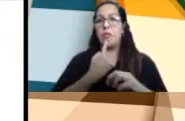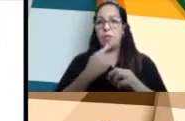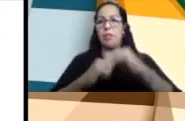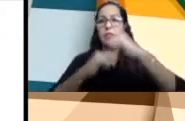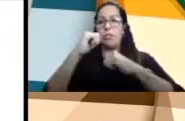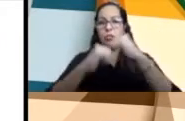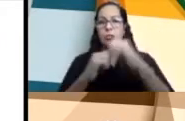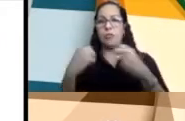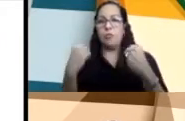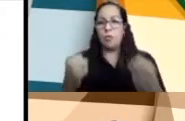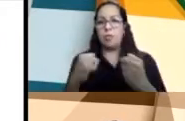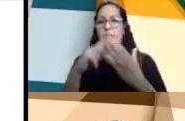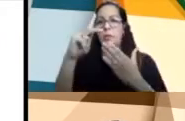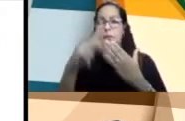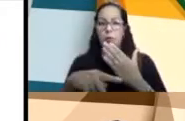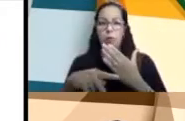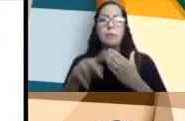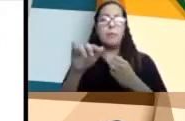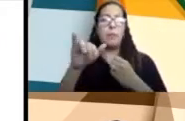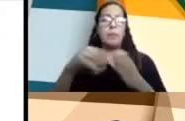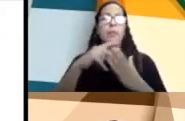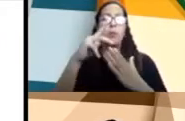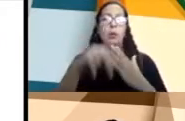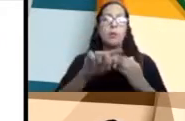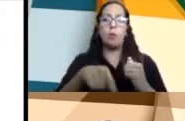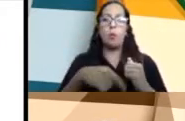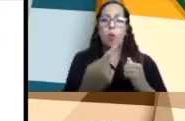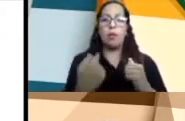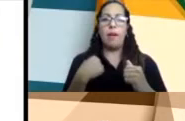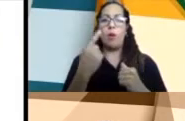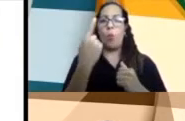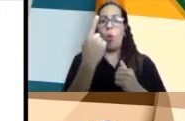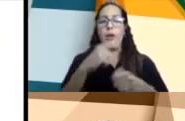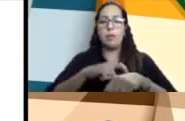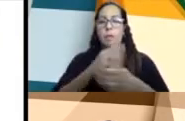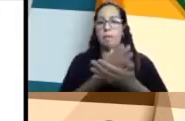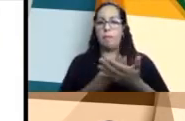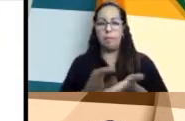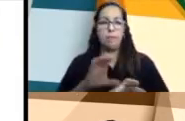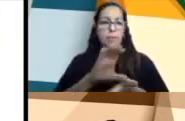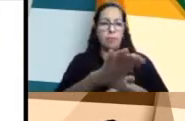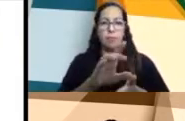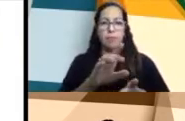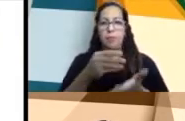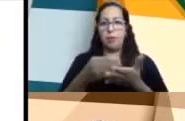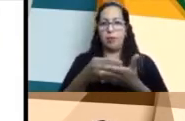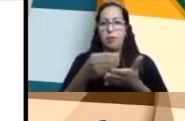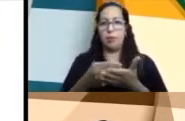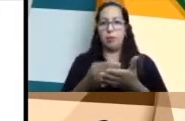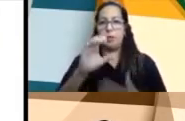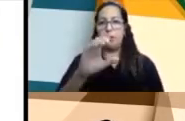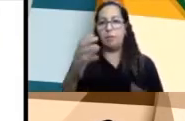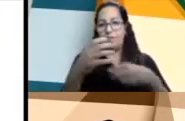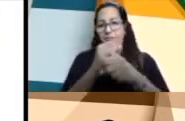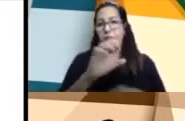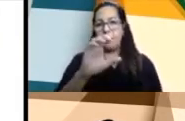program. This program, we only have one round of funding. The CIR,